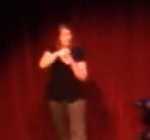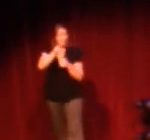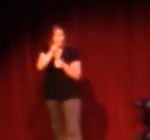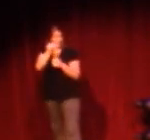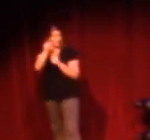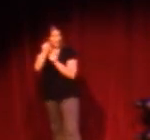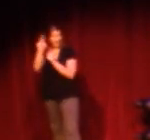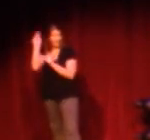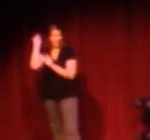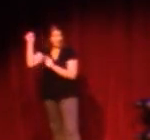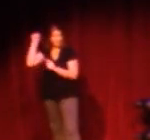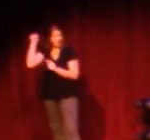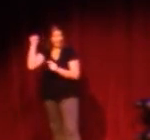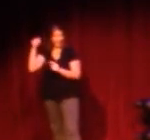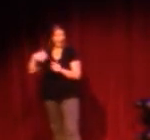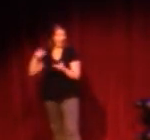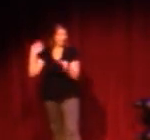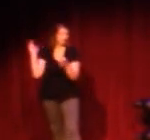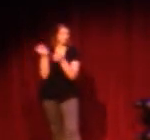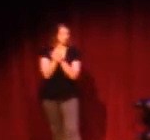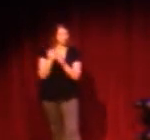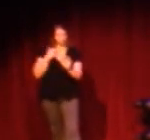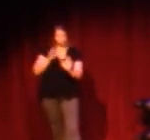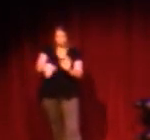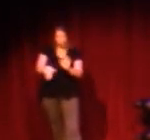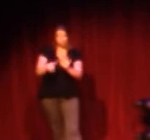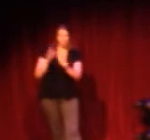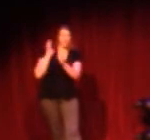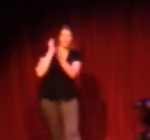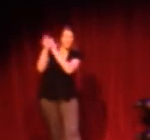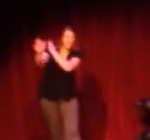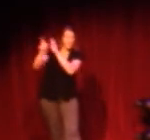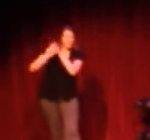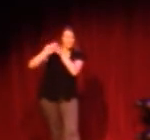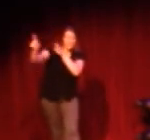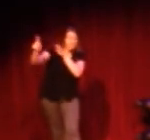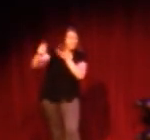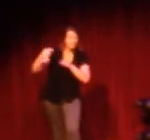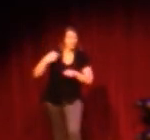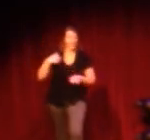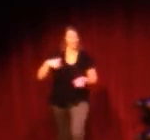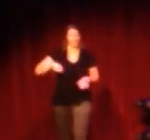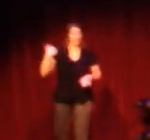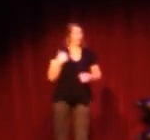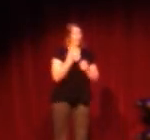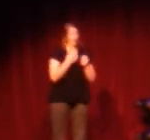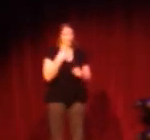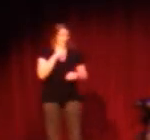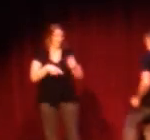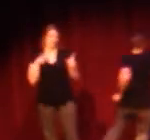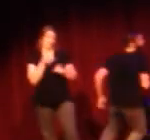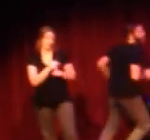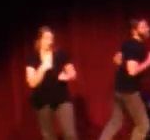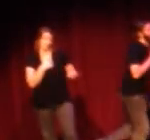time. Vince is already going. I've got separate transportation. You're not going to catch me.